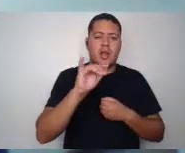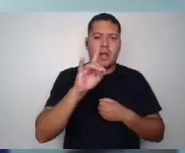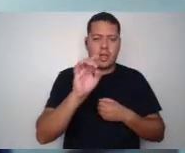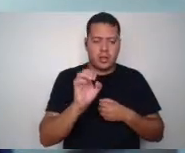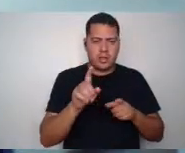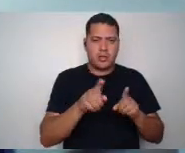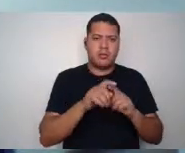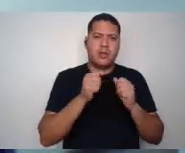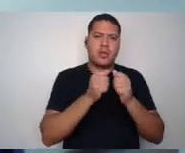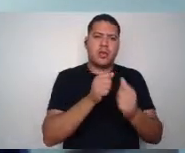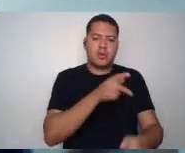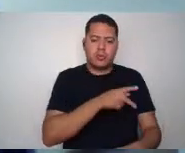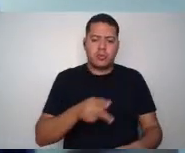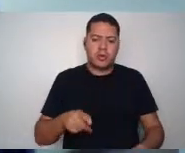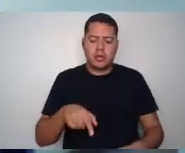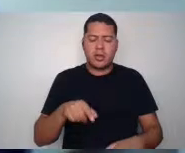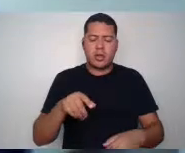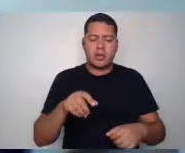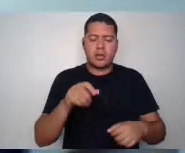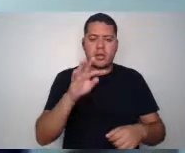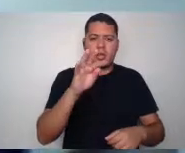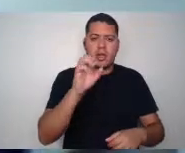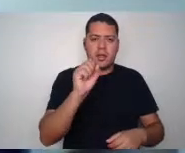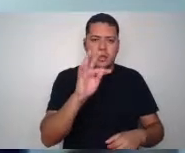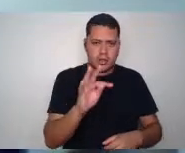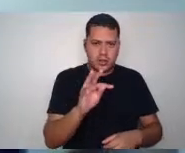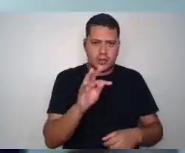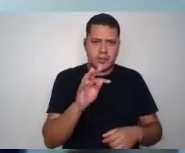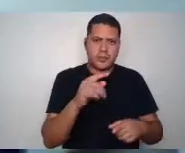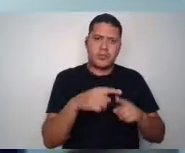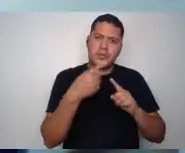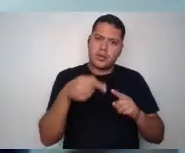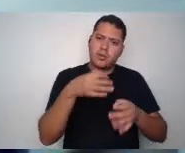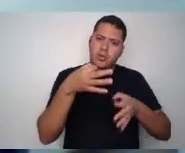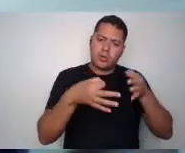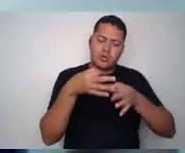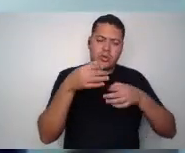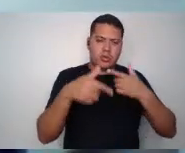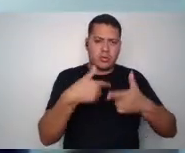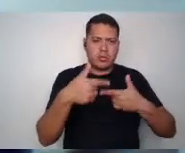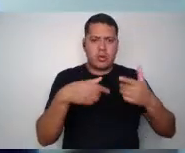Justice Cristina, President of the court,